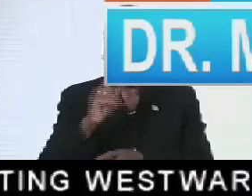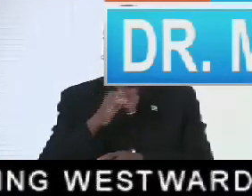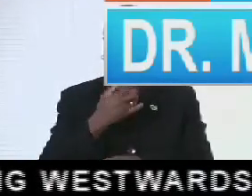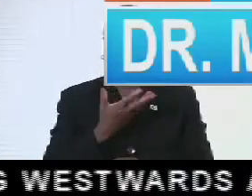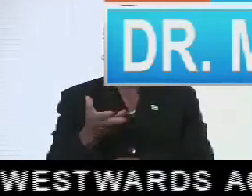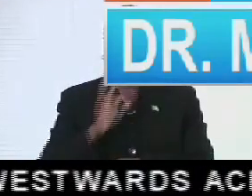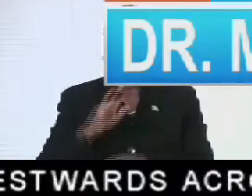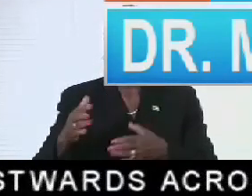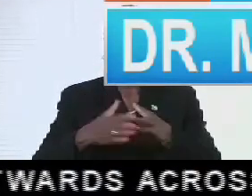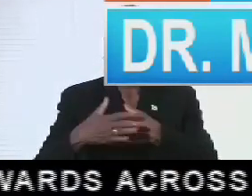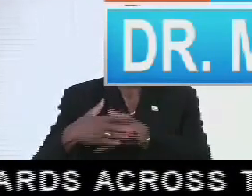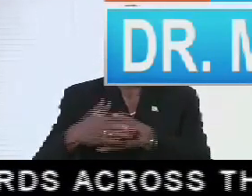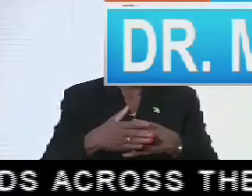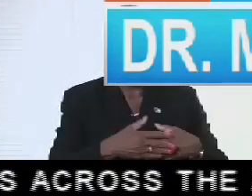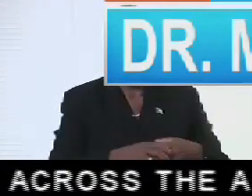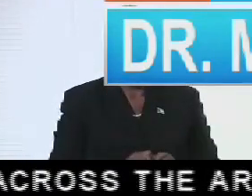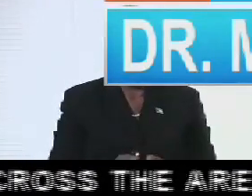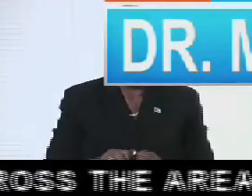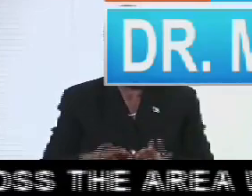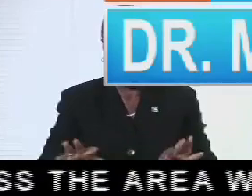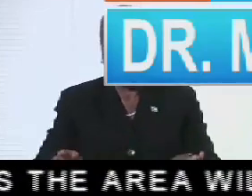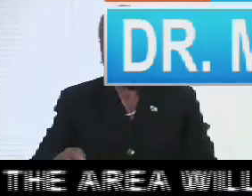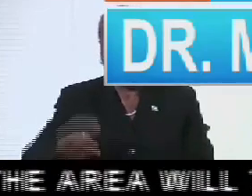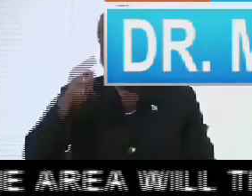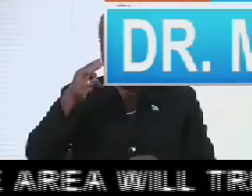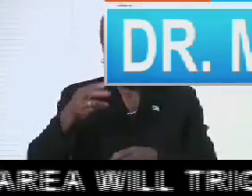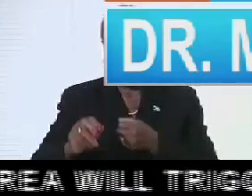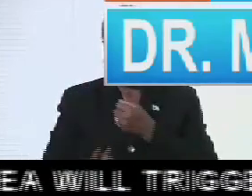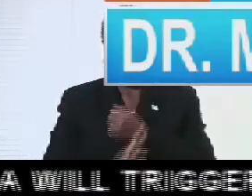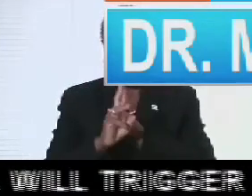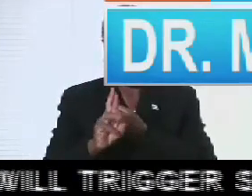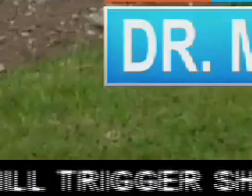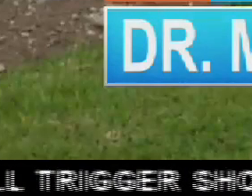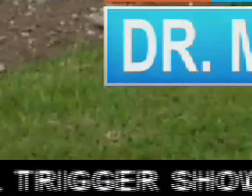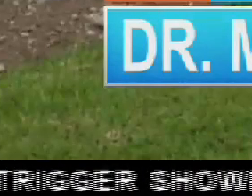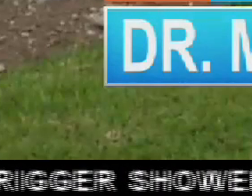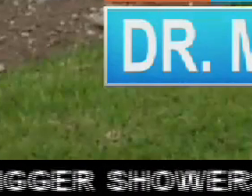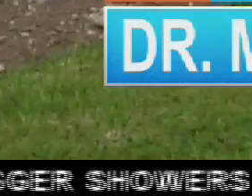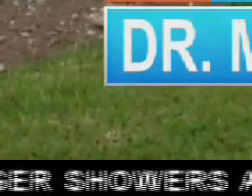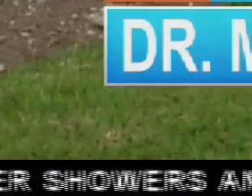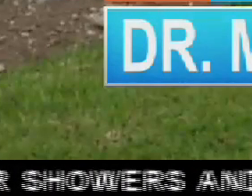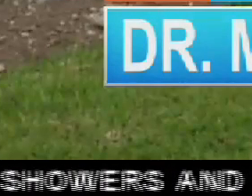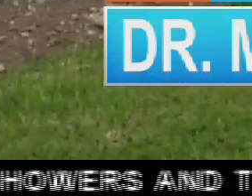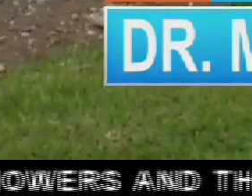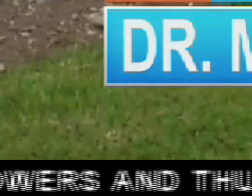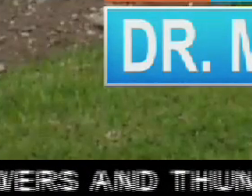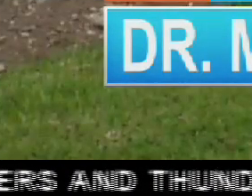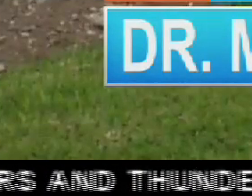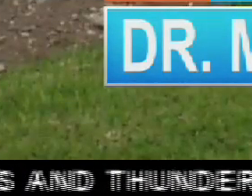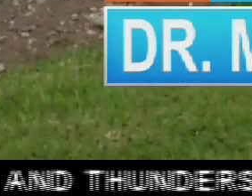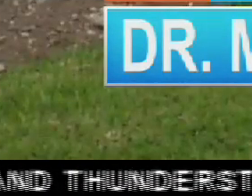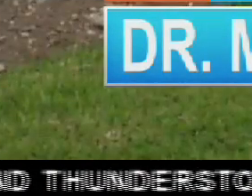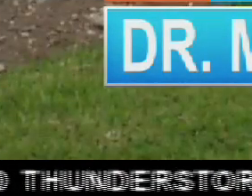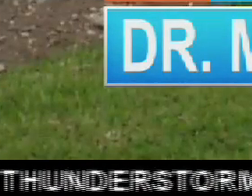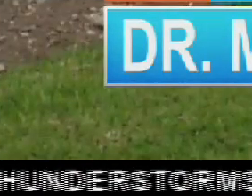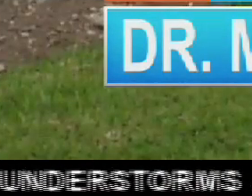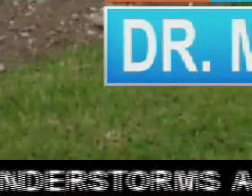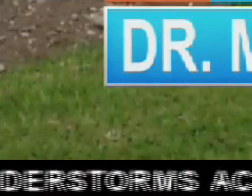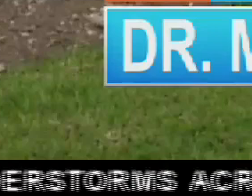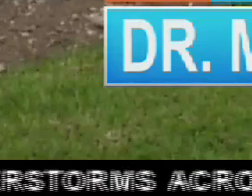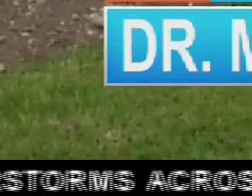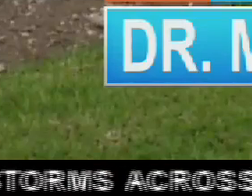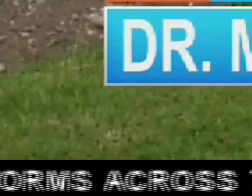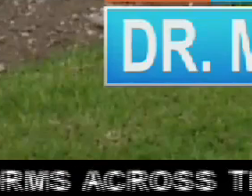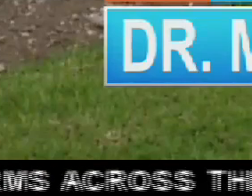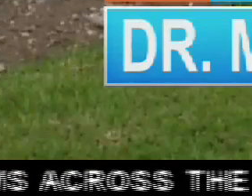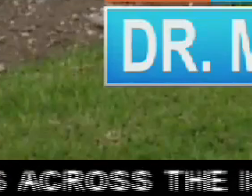in March and agreed to serve until the end of June. However, she has extended her service, which will end shortly. It was noted that Dr.